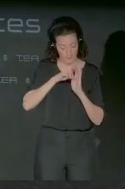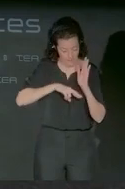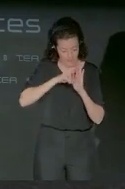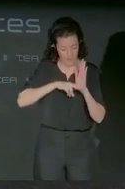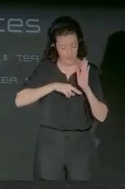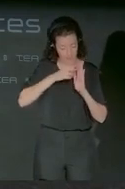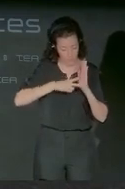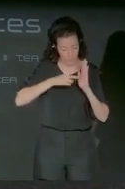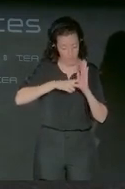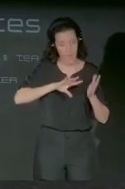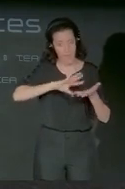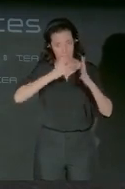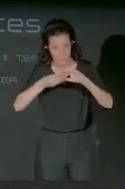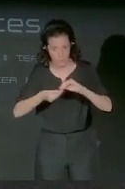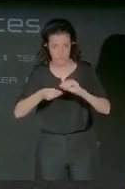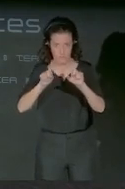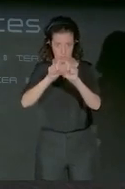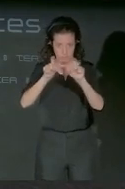probably